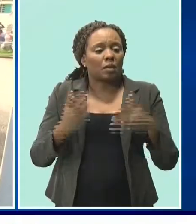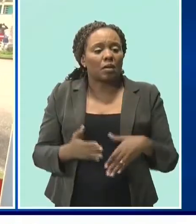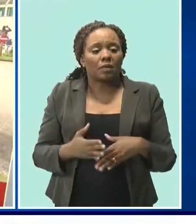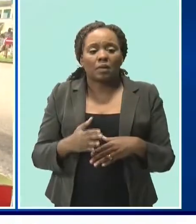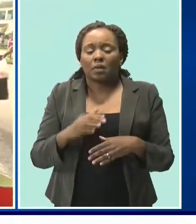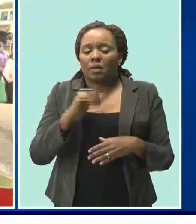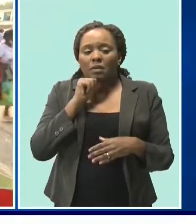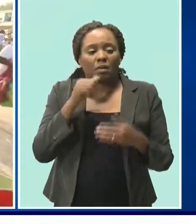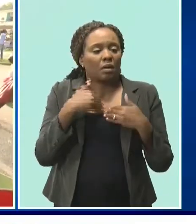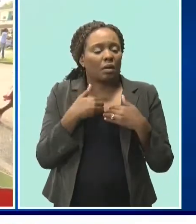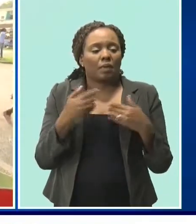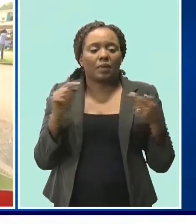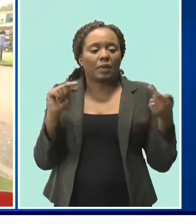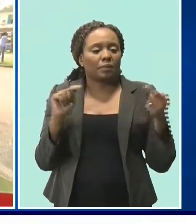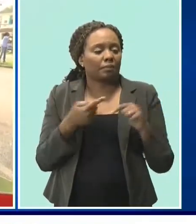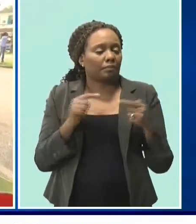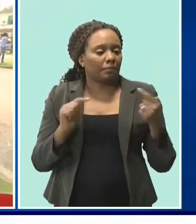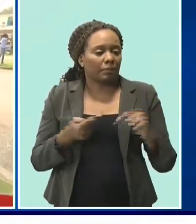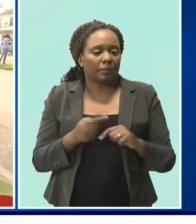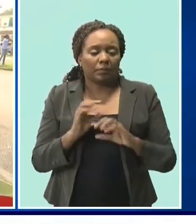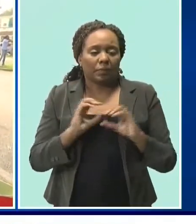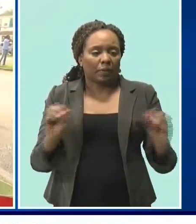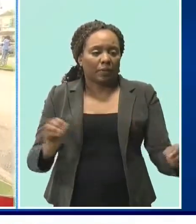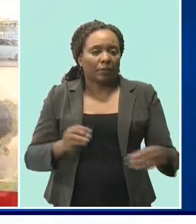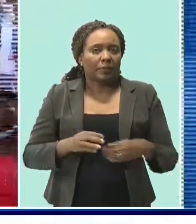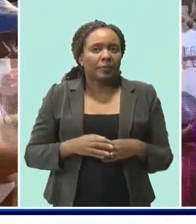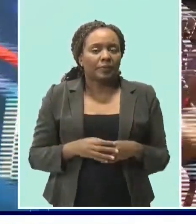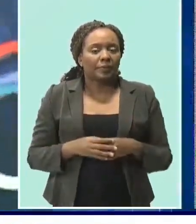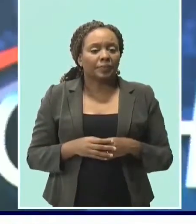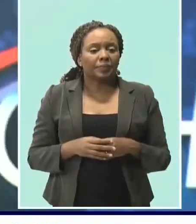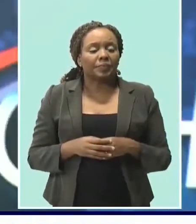the vehicle did not report any injuries.